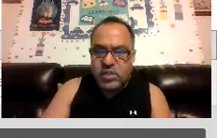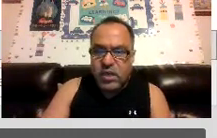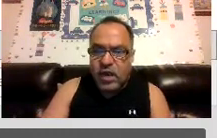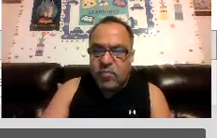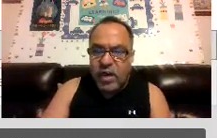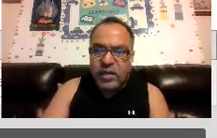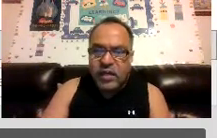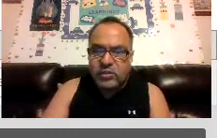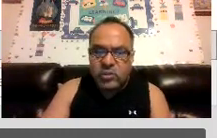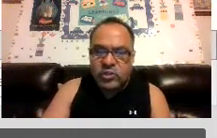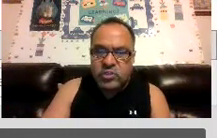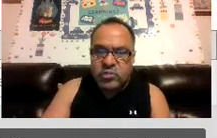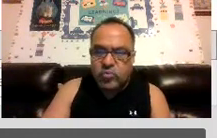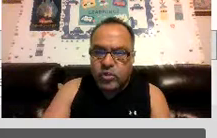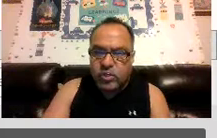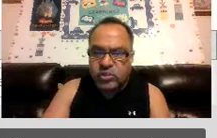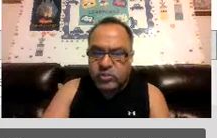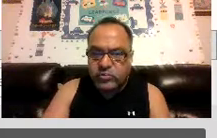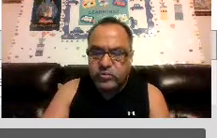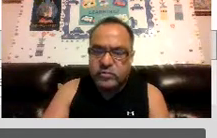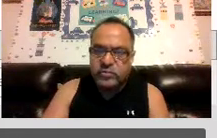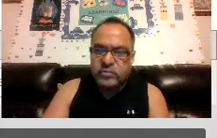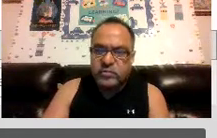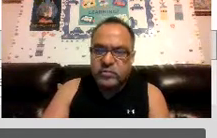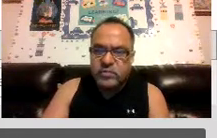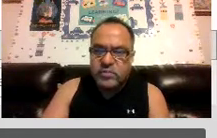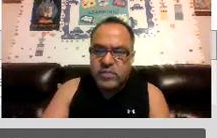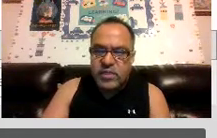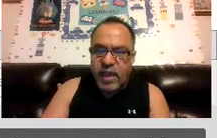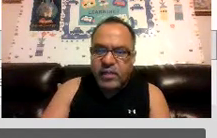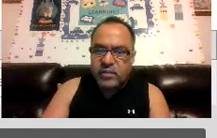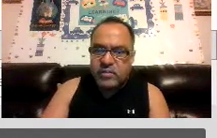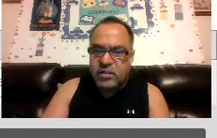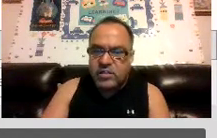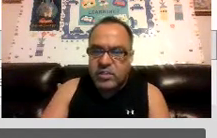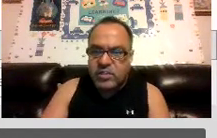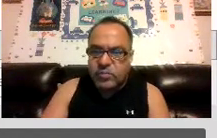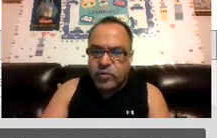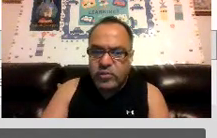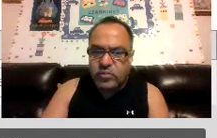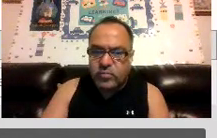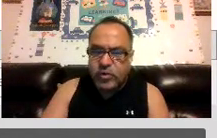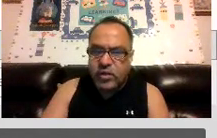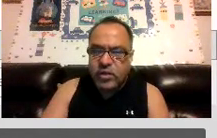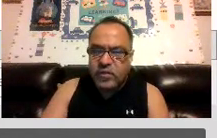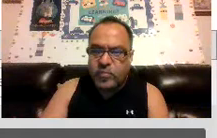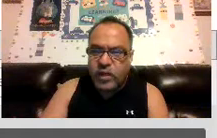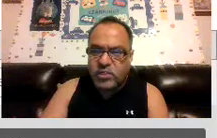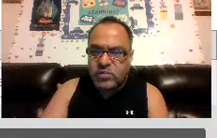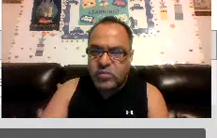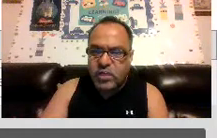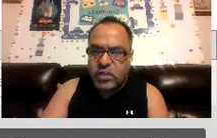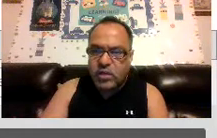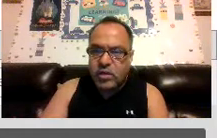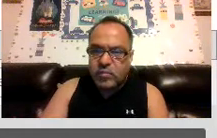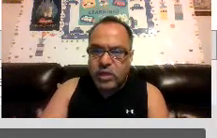finished, he said, I'm right. I told you these stones were good luck stones. See that? Tala said as she pointed to the part of the page